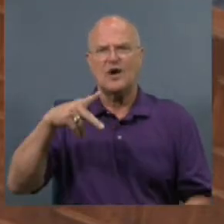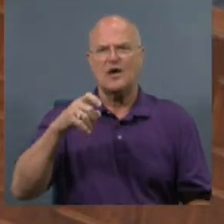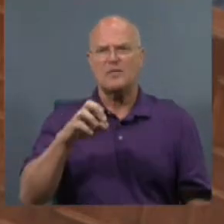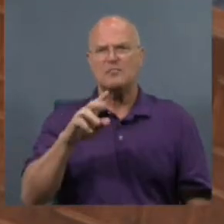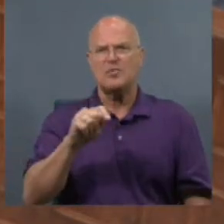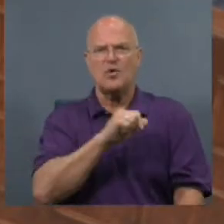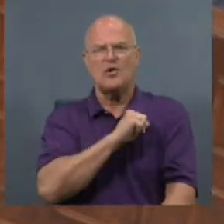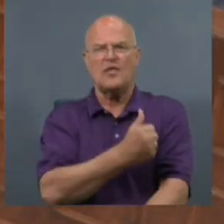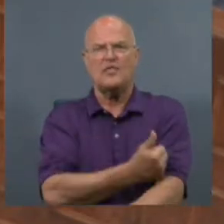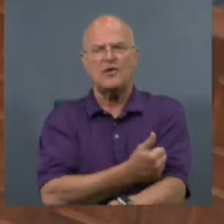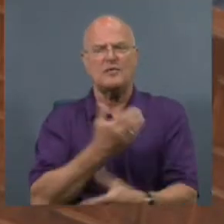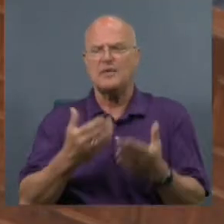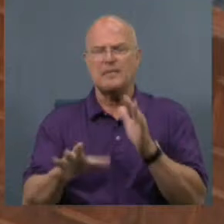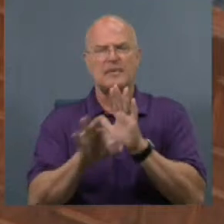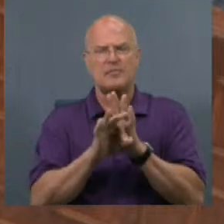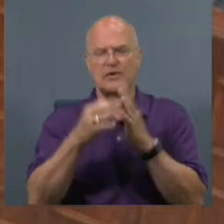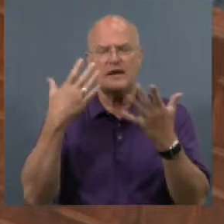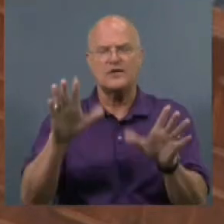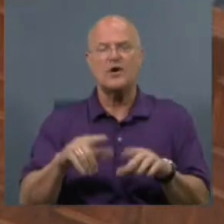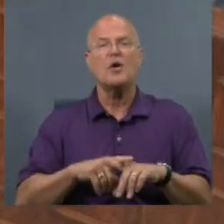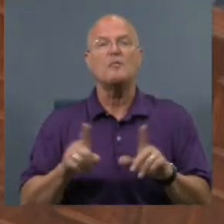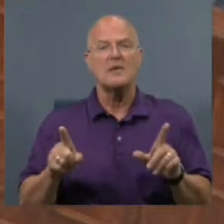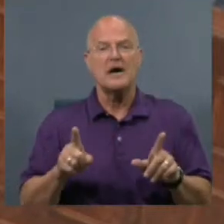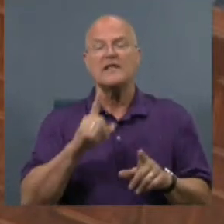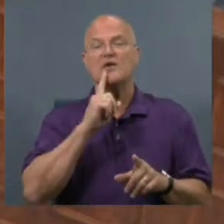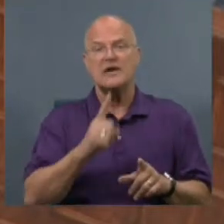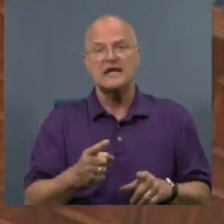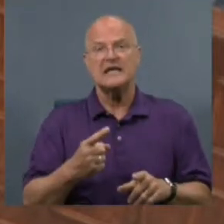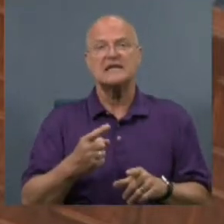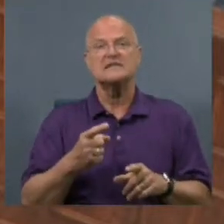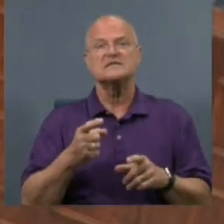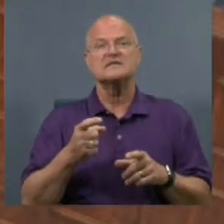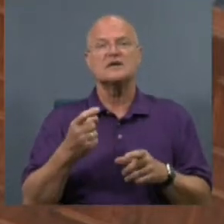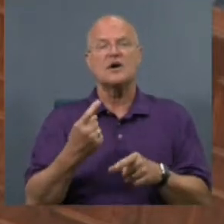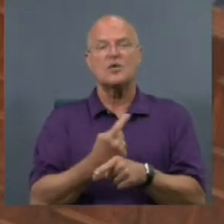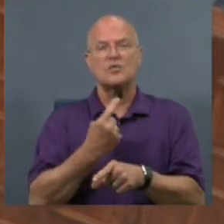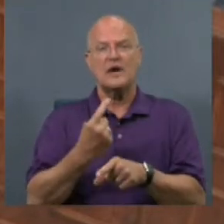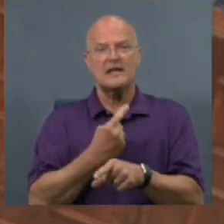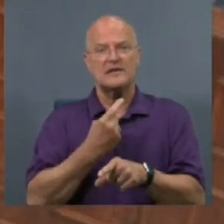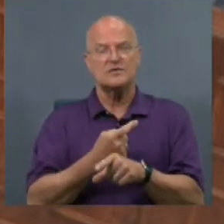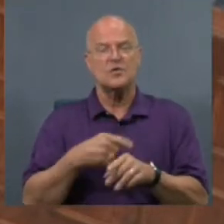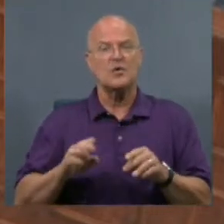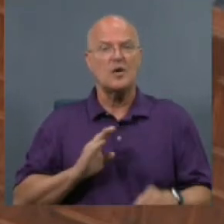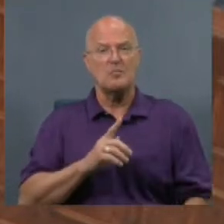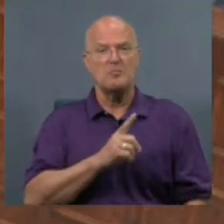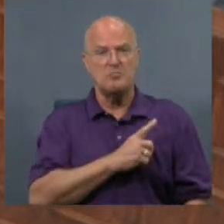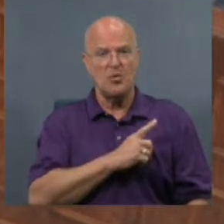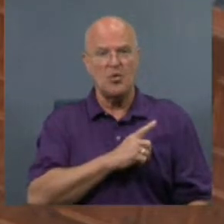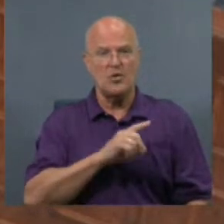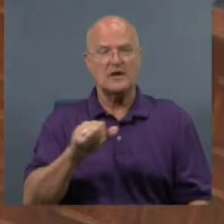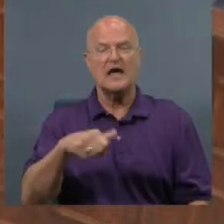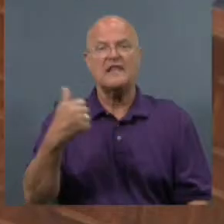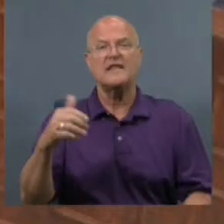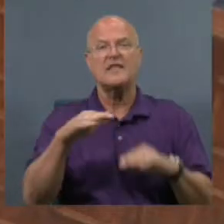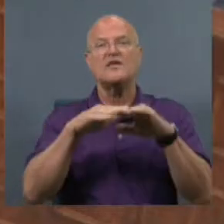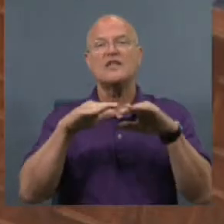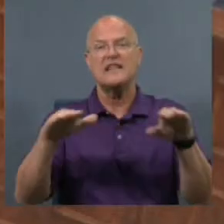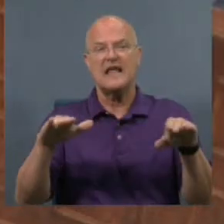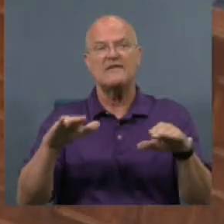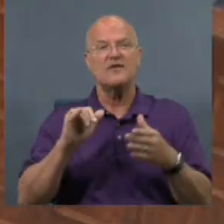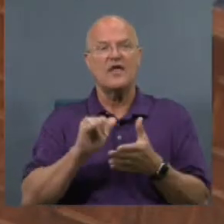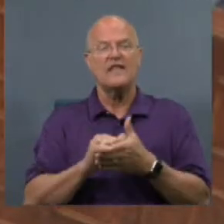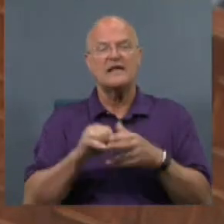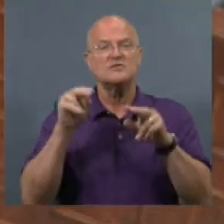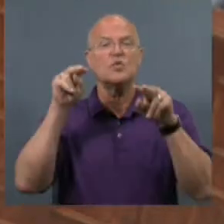board members get. Maybe they're appointed. So there is a regulatory board there, just another level that